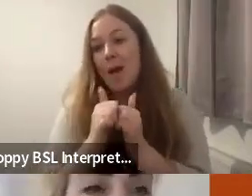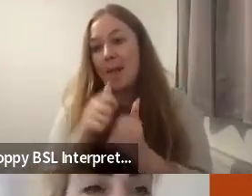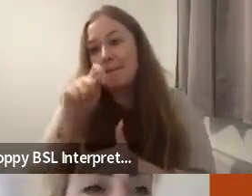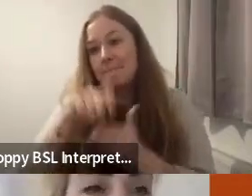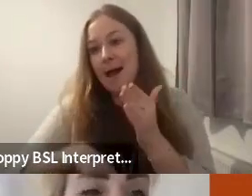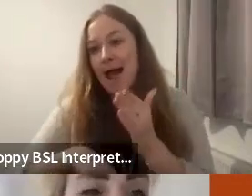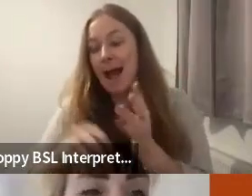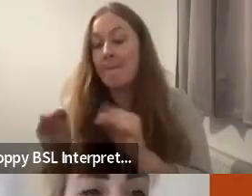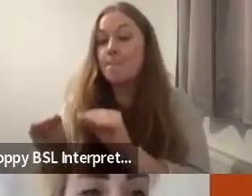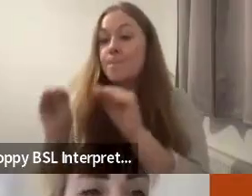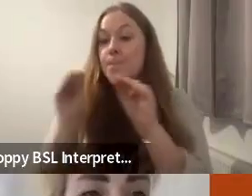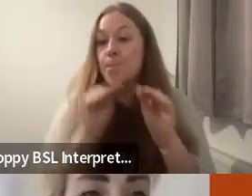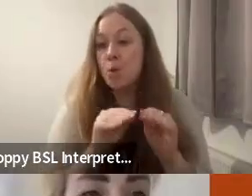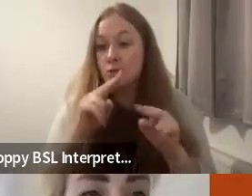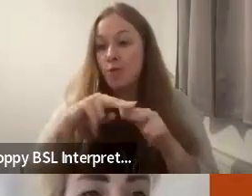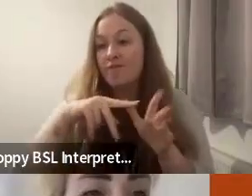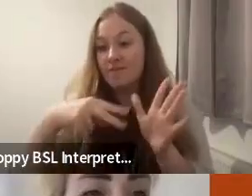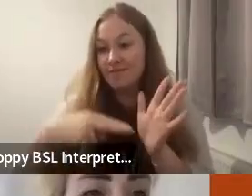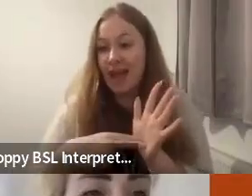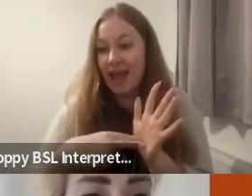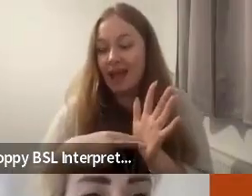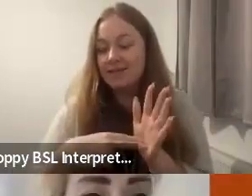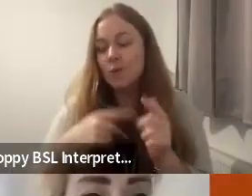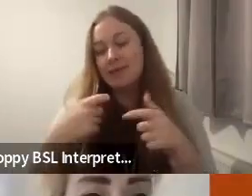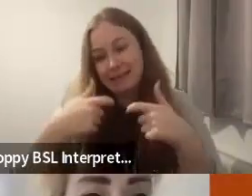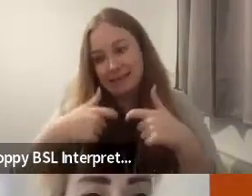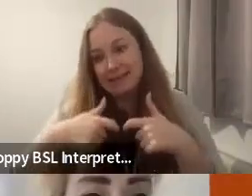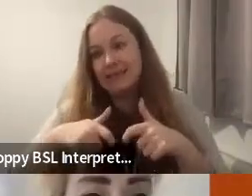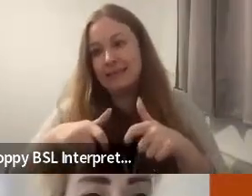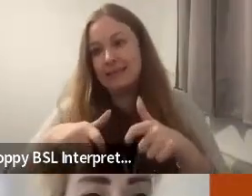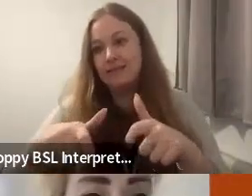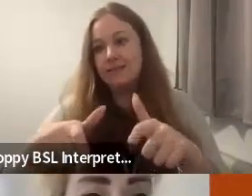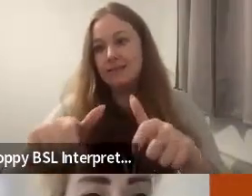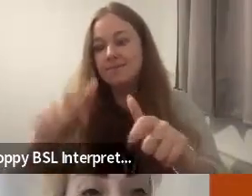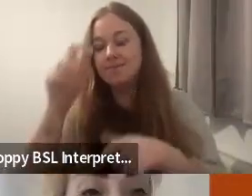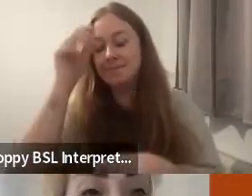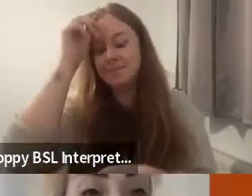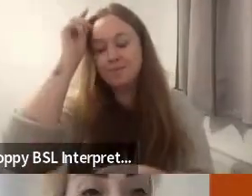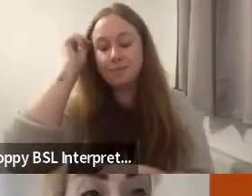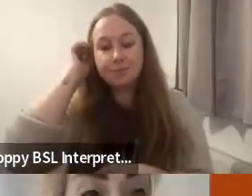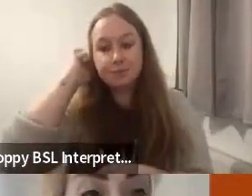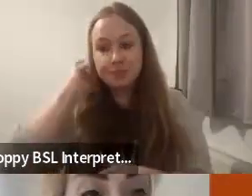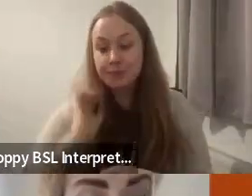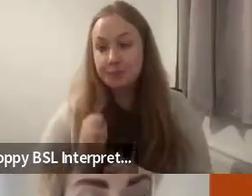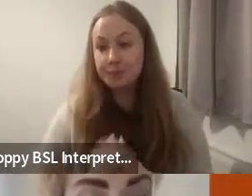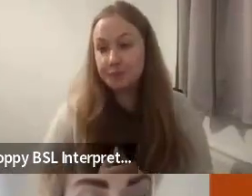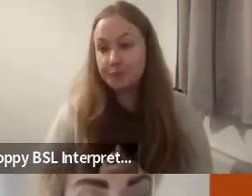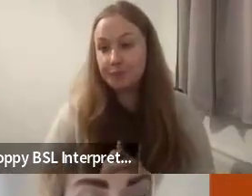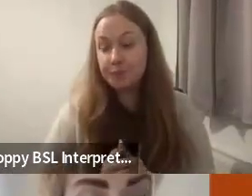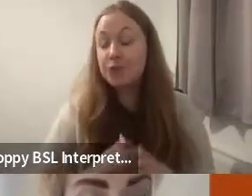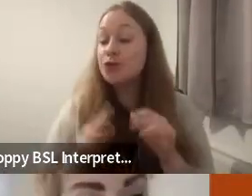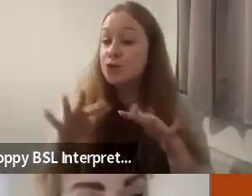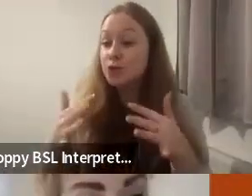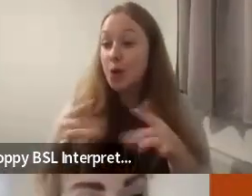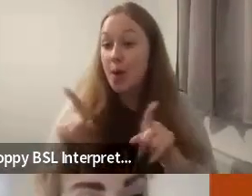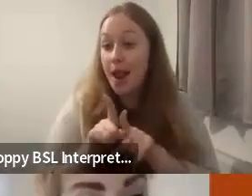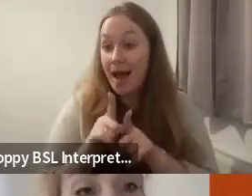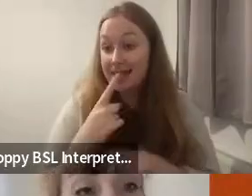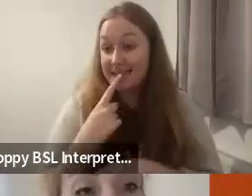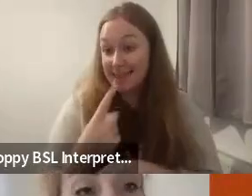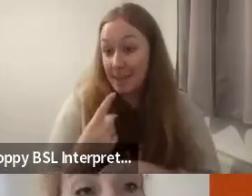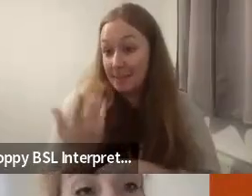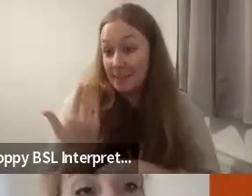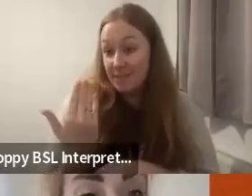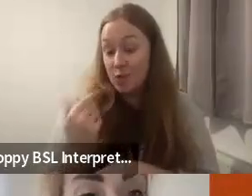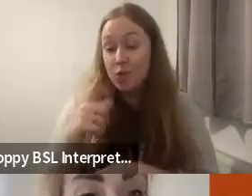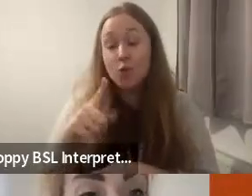that helps for consistency, I guess, when you're going somewhere new as well. So like I said, you know your rooms,